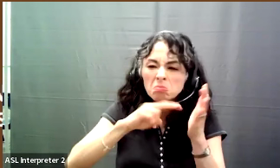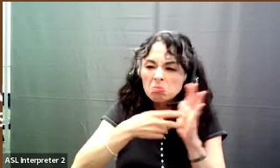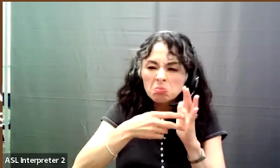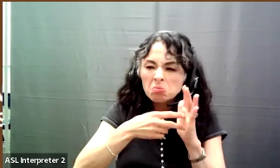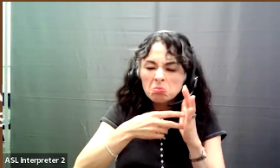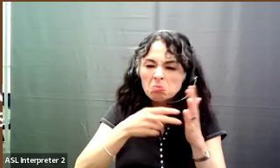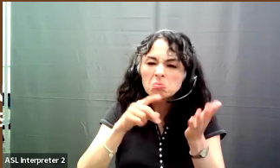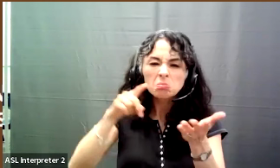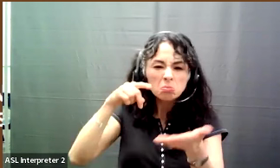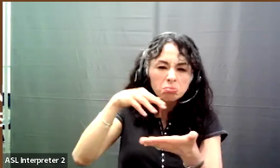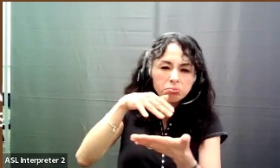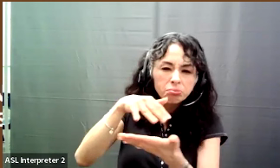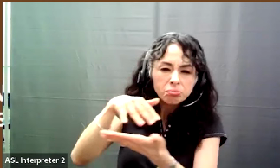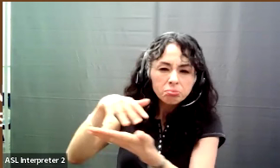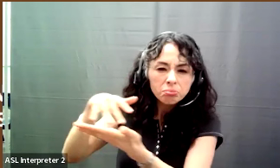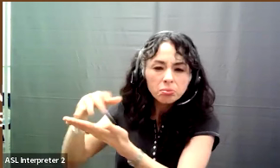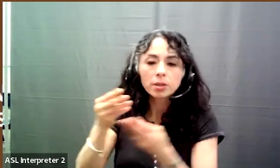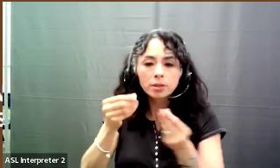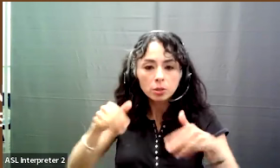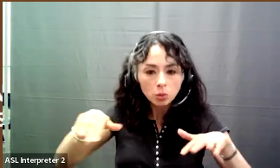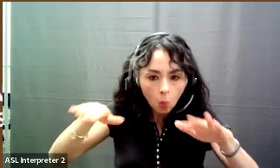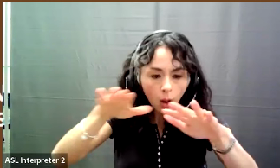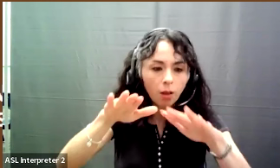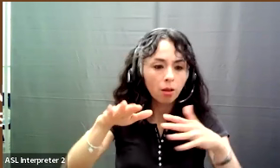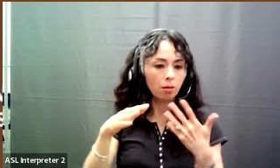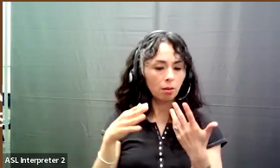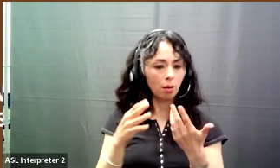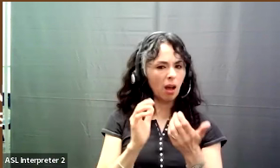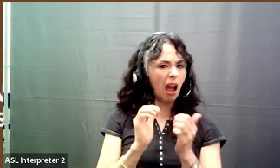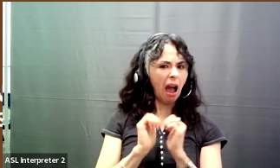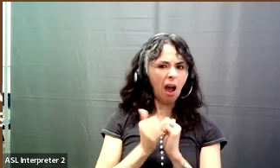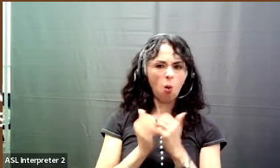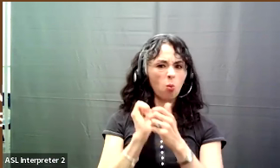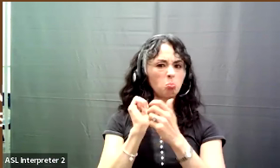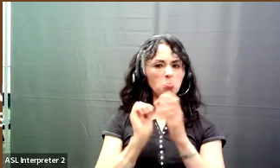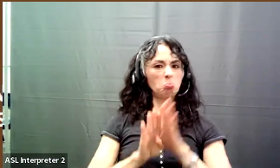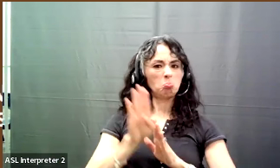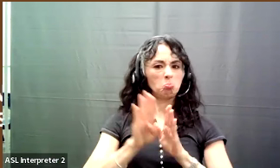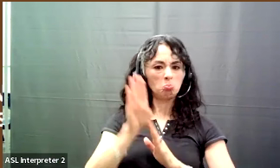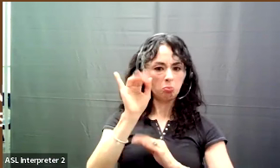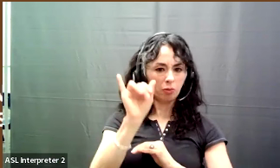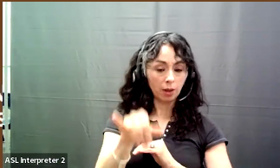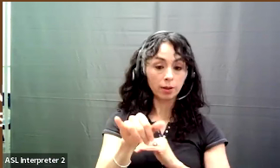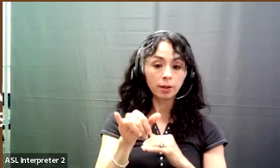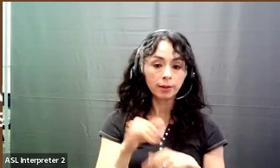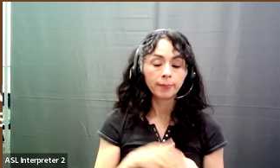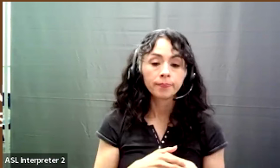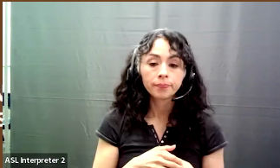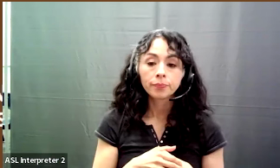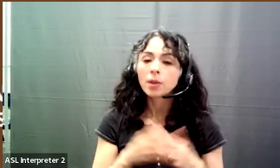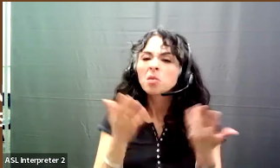involved here and what is the impact in the Caribbean, how we develop them, what are the